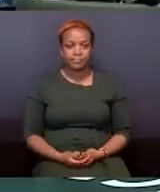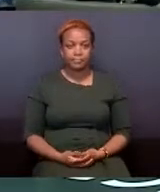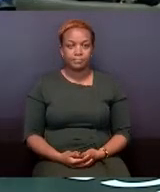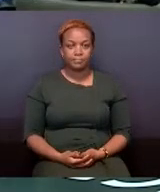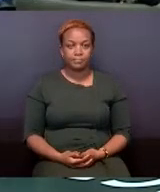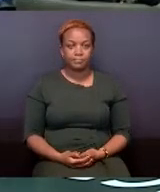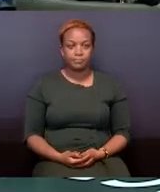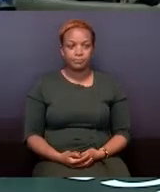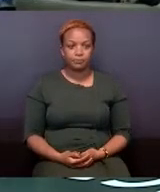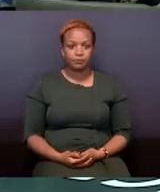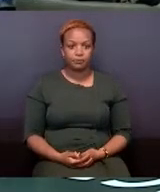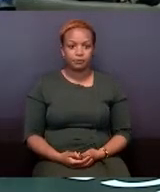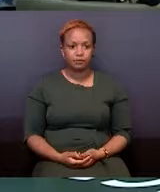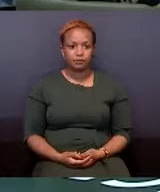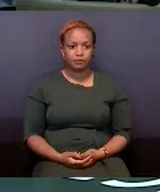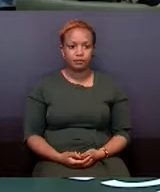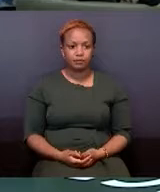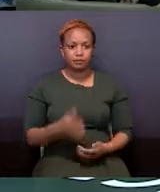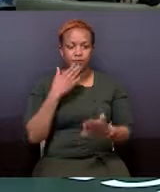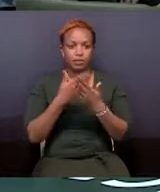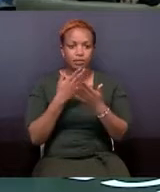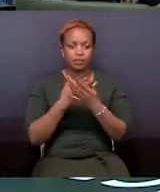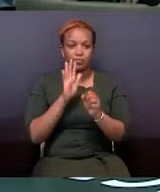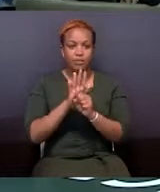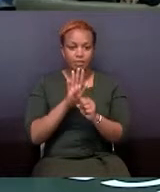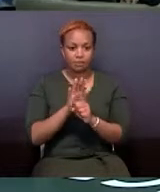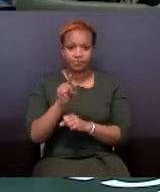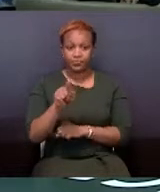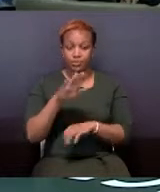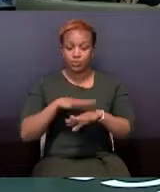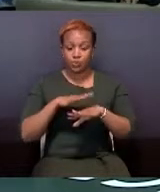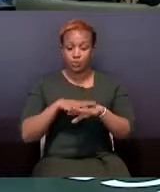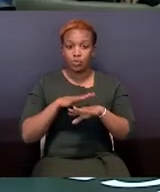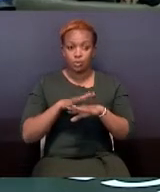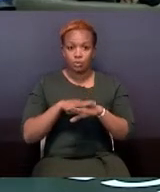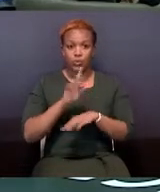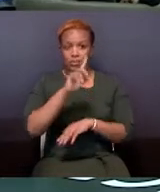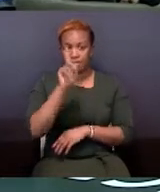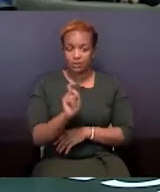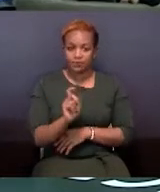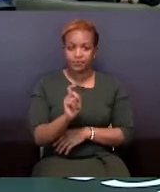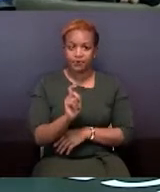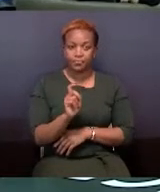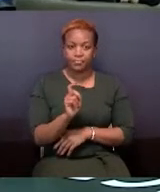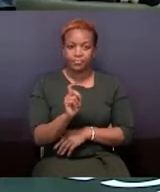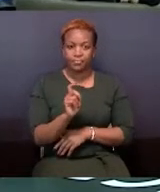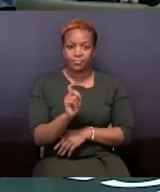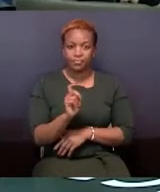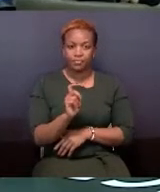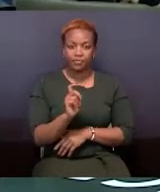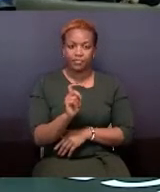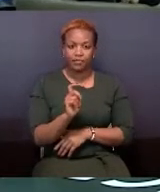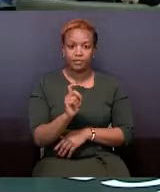Thank you very much. That's a very good question and a very good insight. The young population